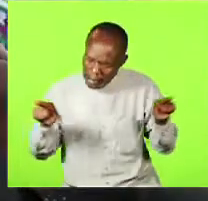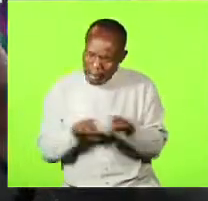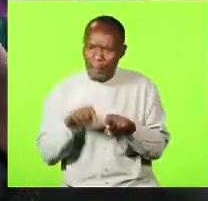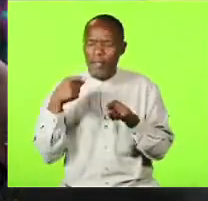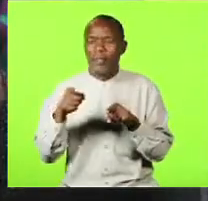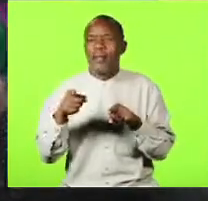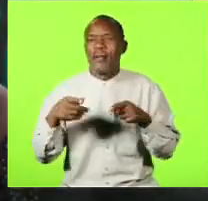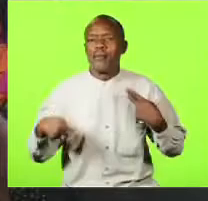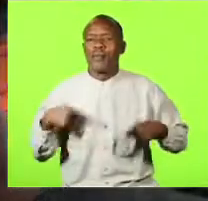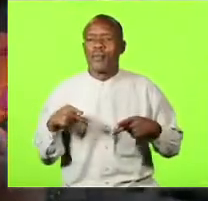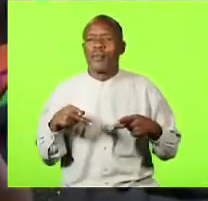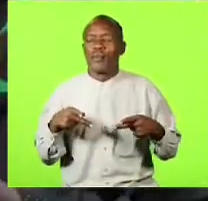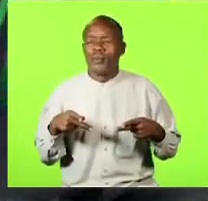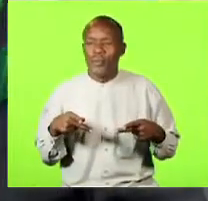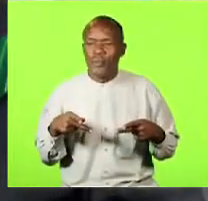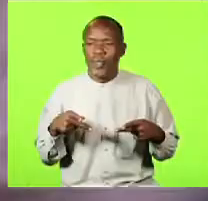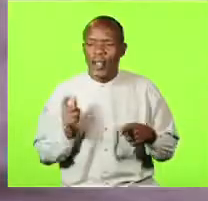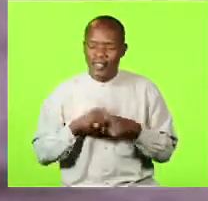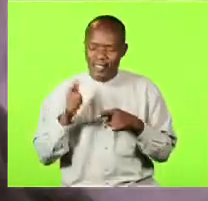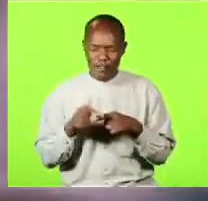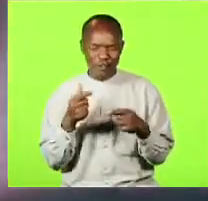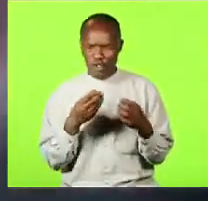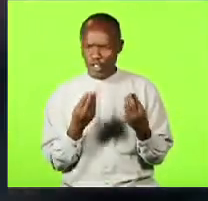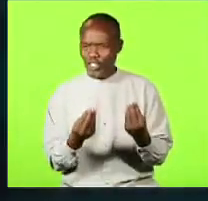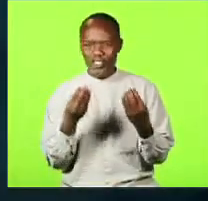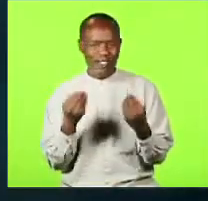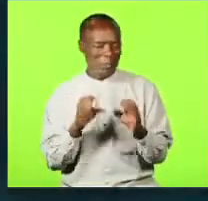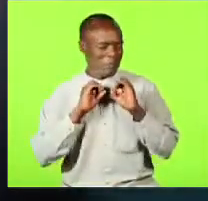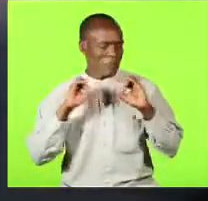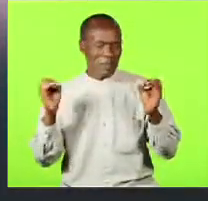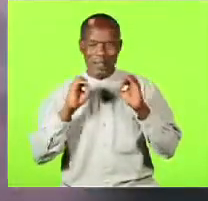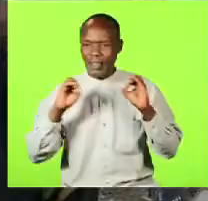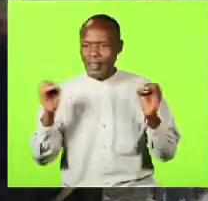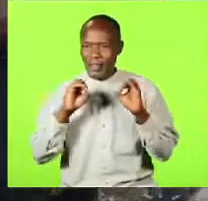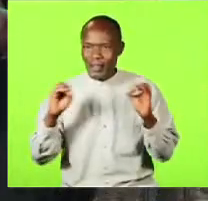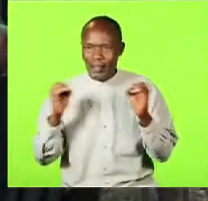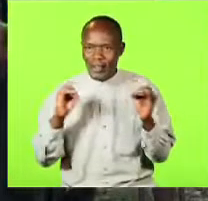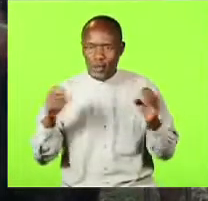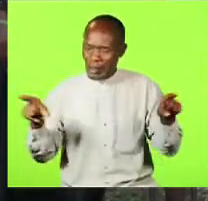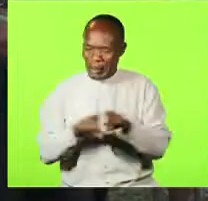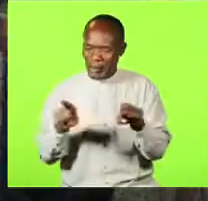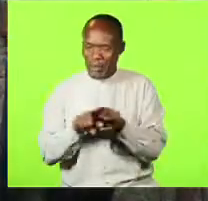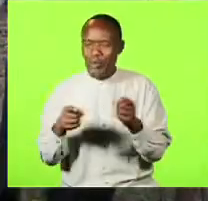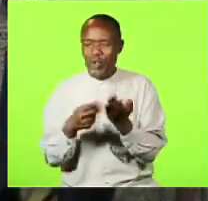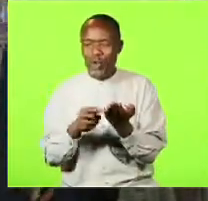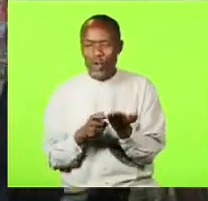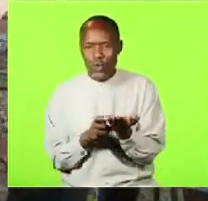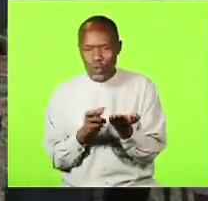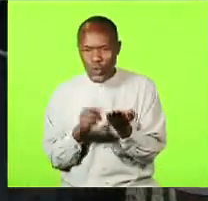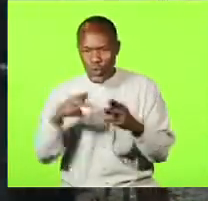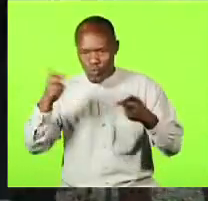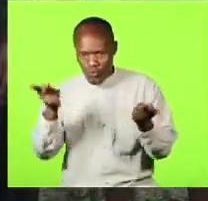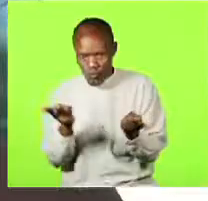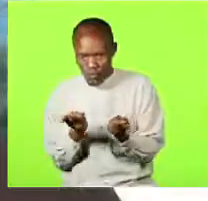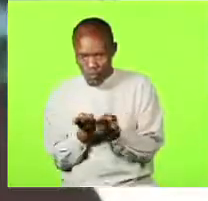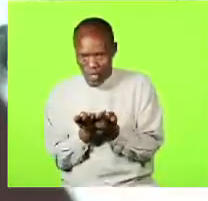this is no easy task the victims here in malindi and indeed across all areas where the green string network operates have been through more than most could